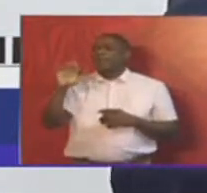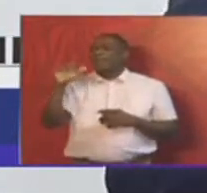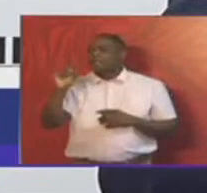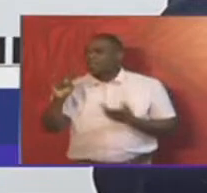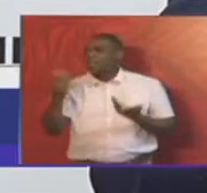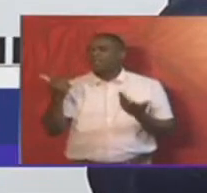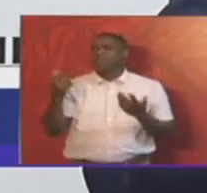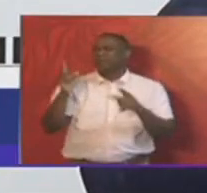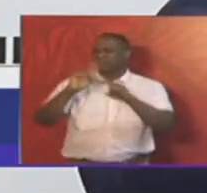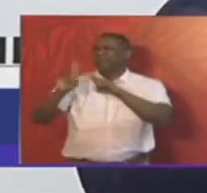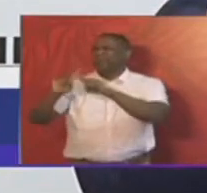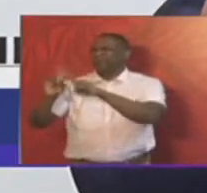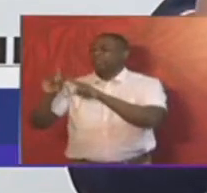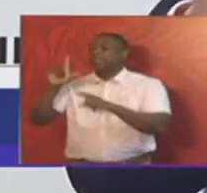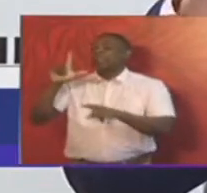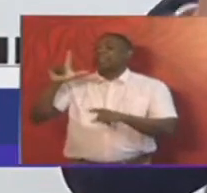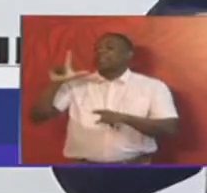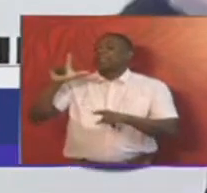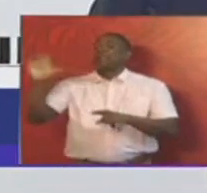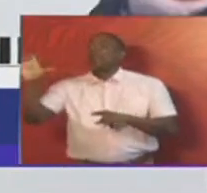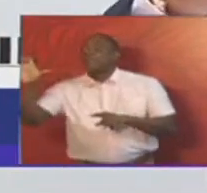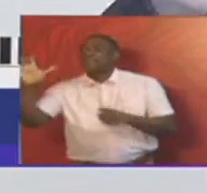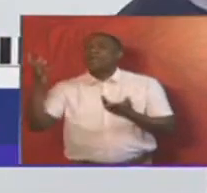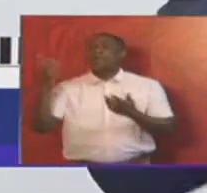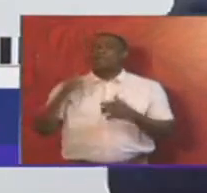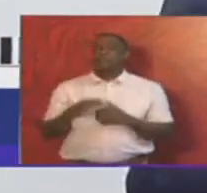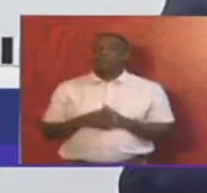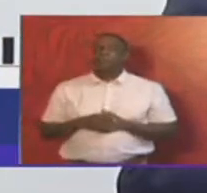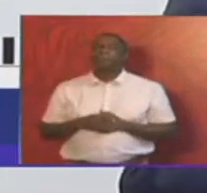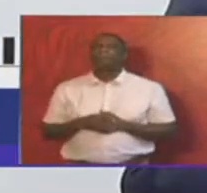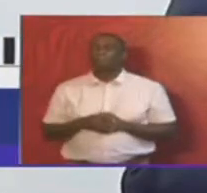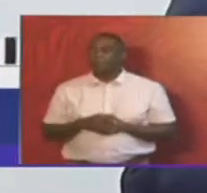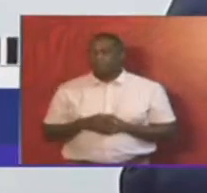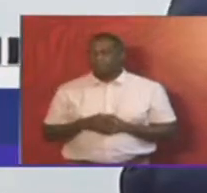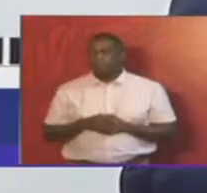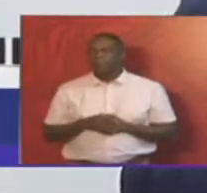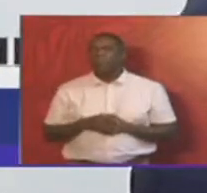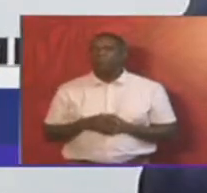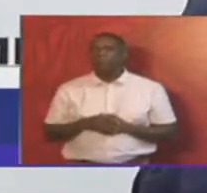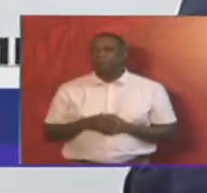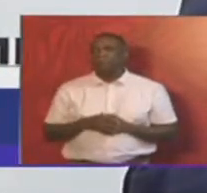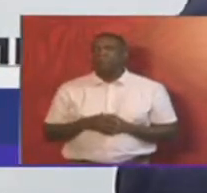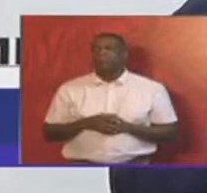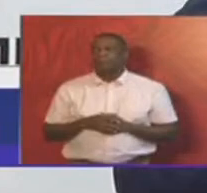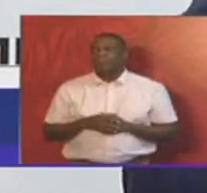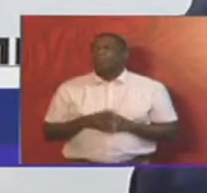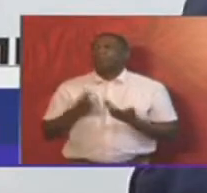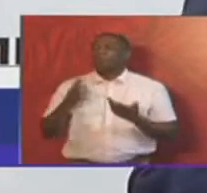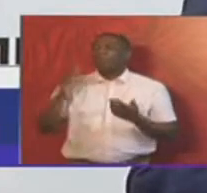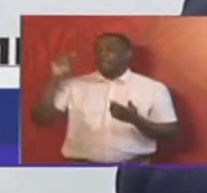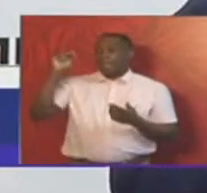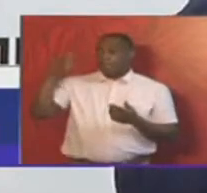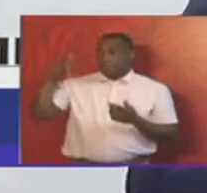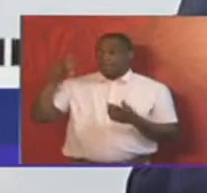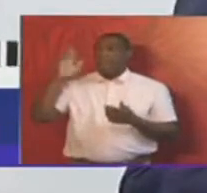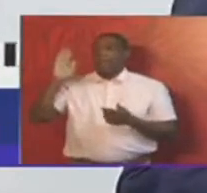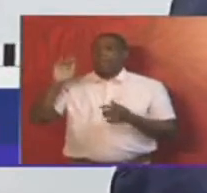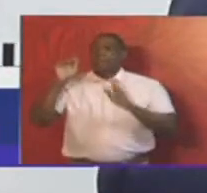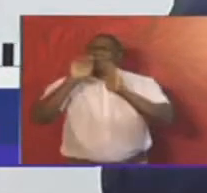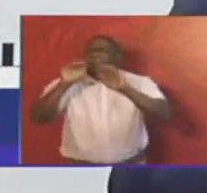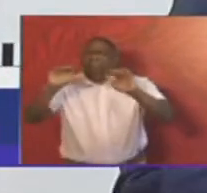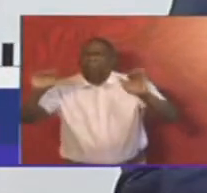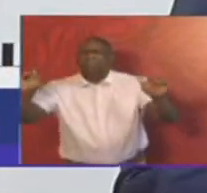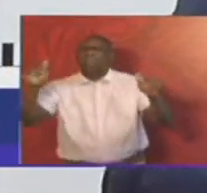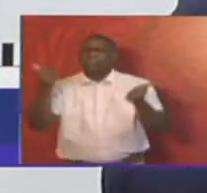The communities will be primed a couple days before via the MPs, their councillors, the